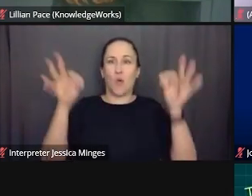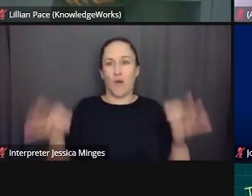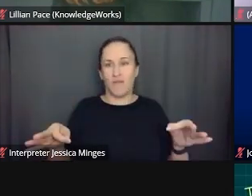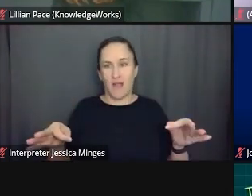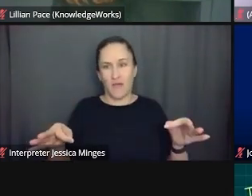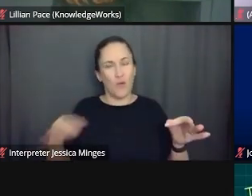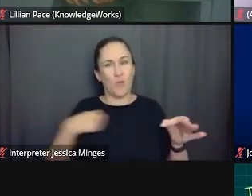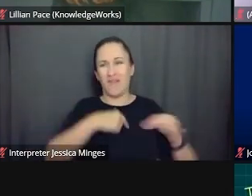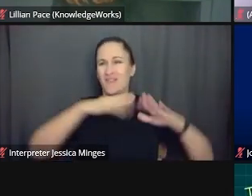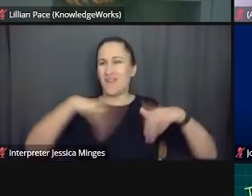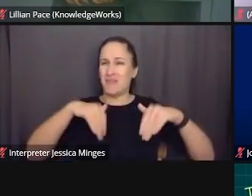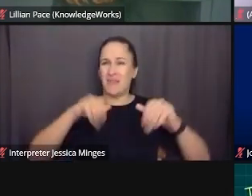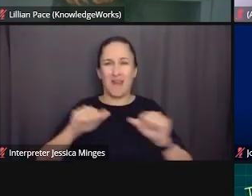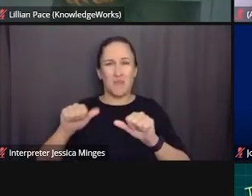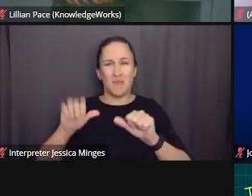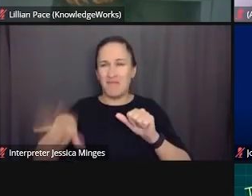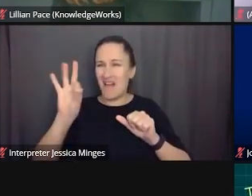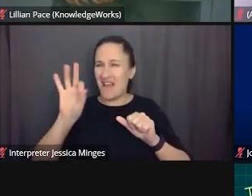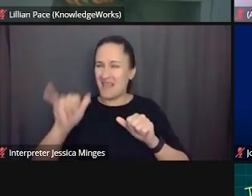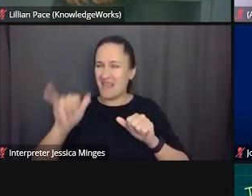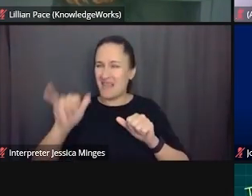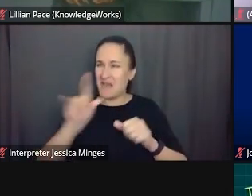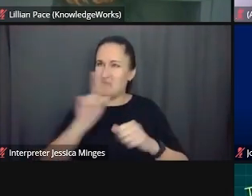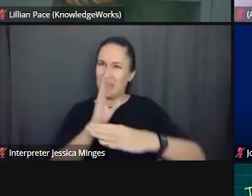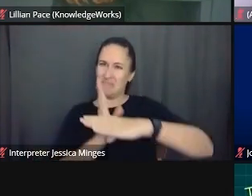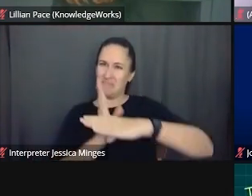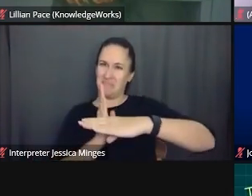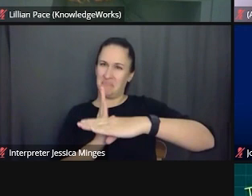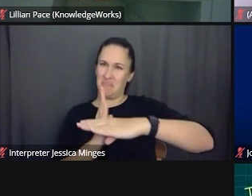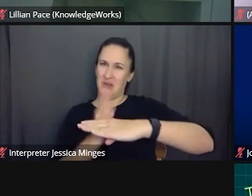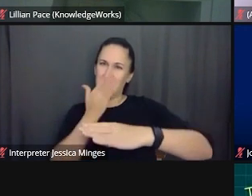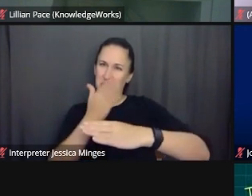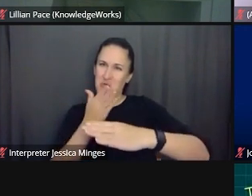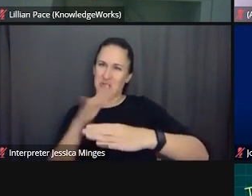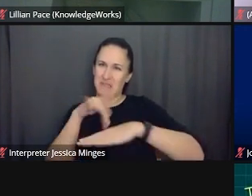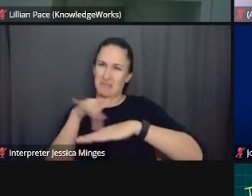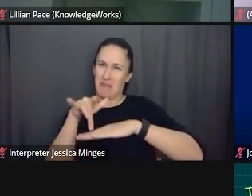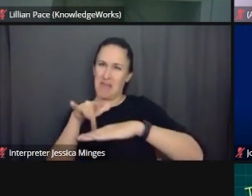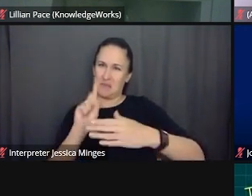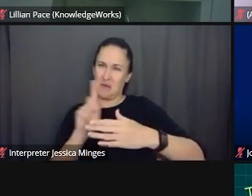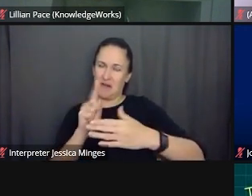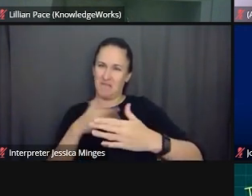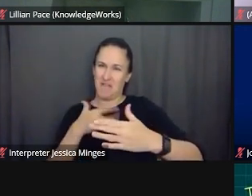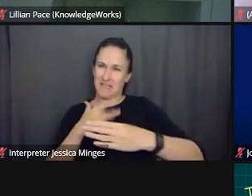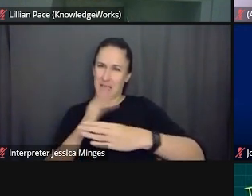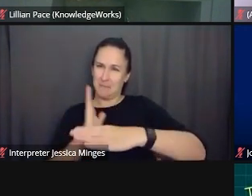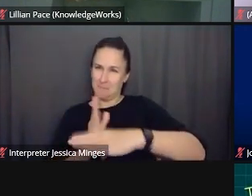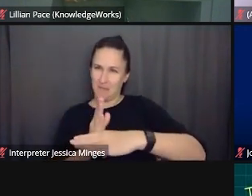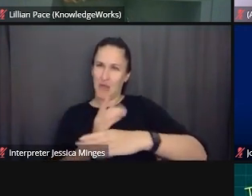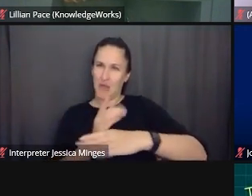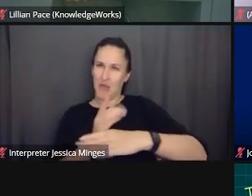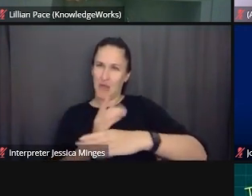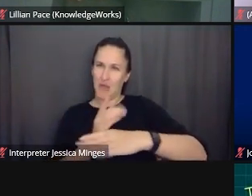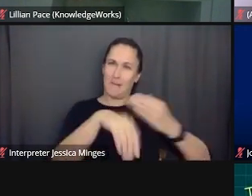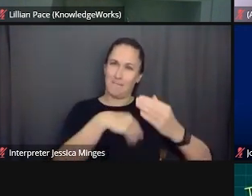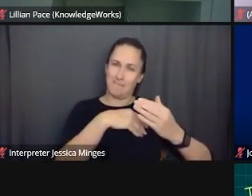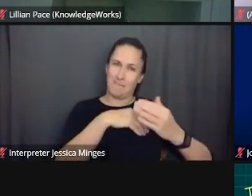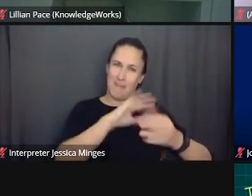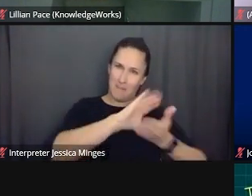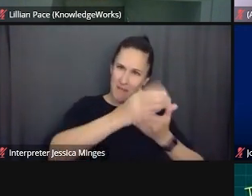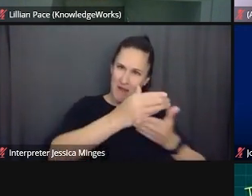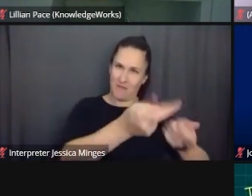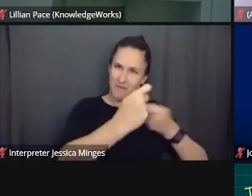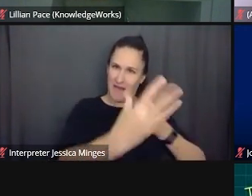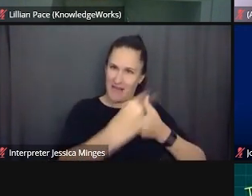able to find that middle space where it feels like the right engagement, the right involvement, where you can bring